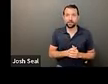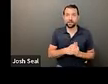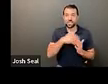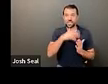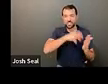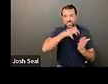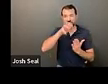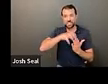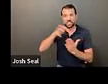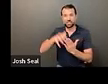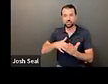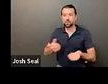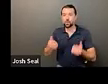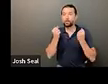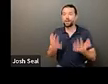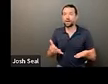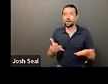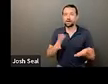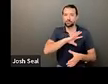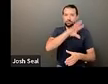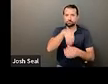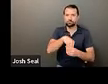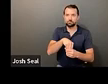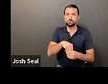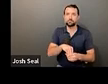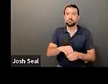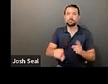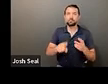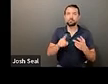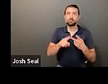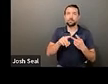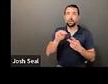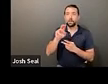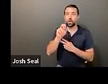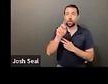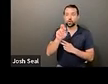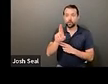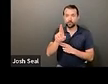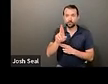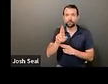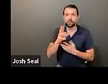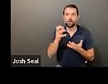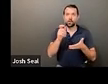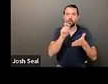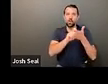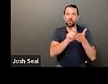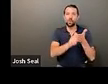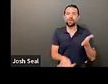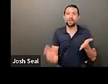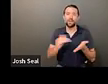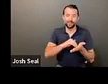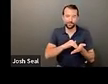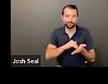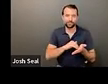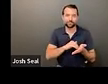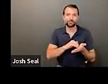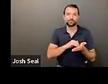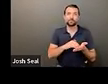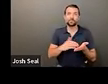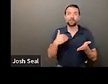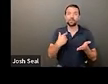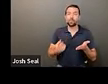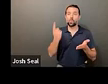huge. And two, MUSER is being rewritten right now. We have a team in the department that is working